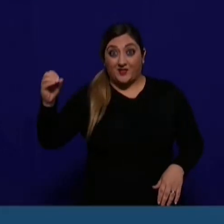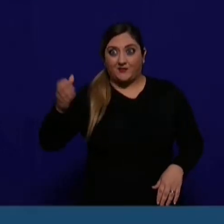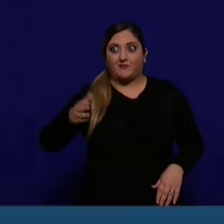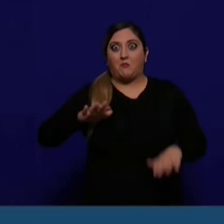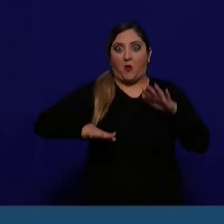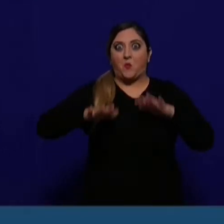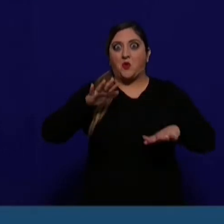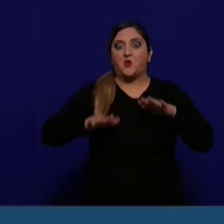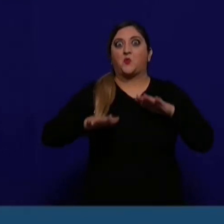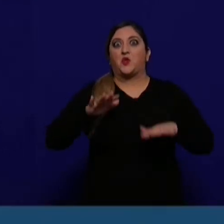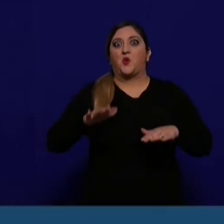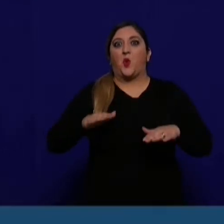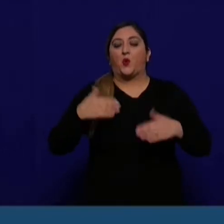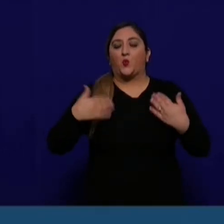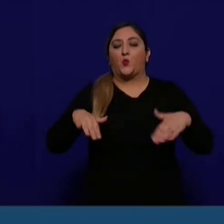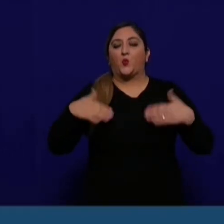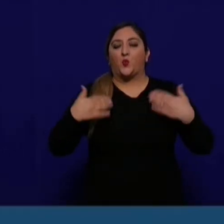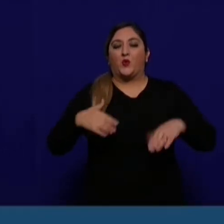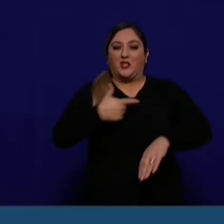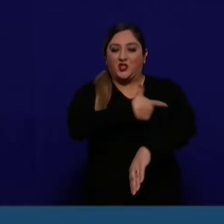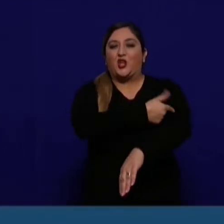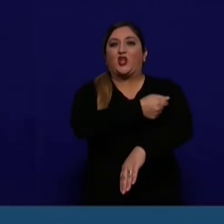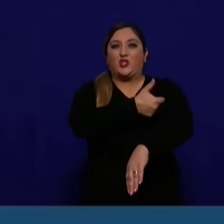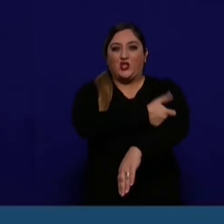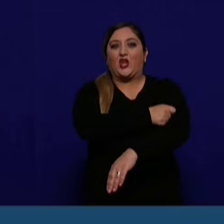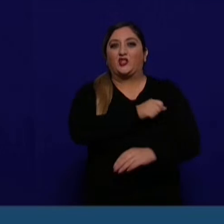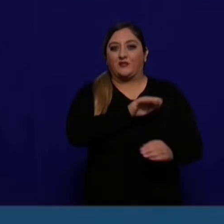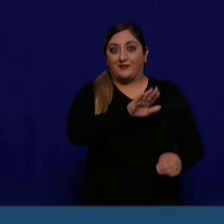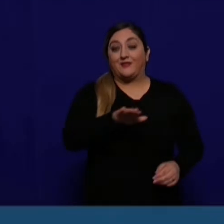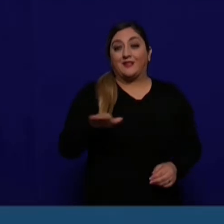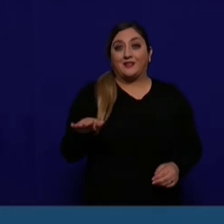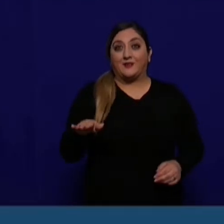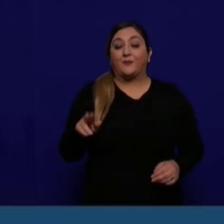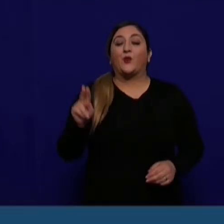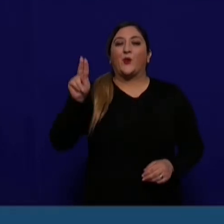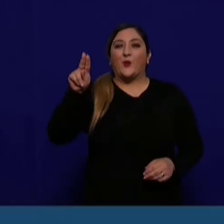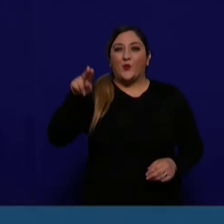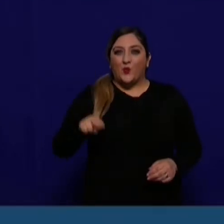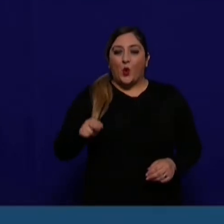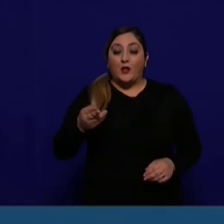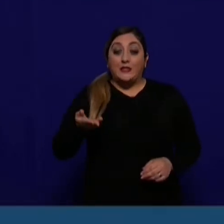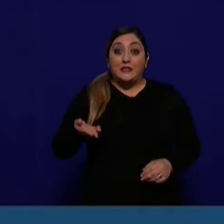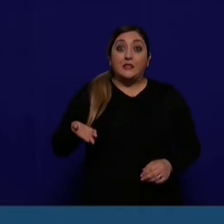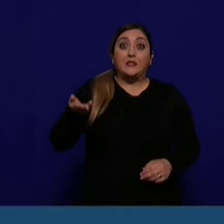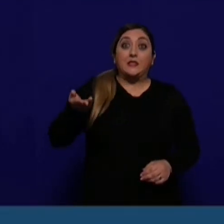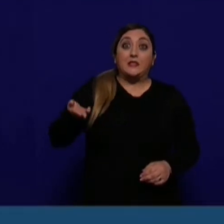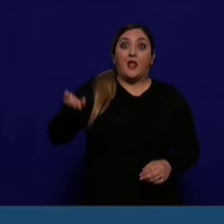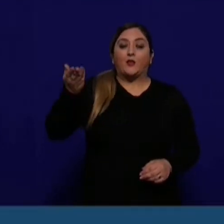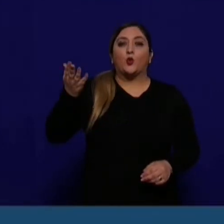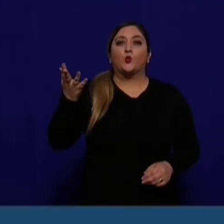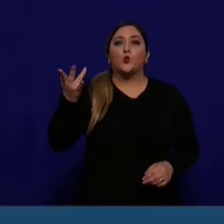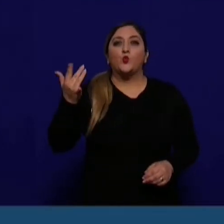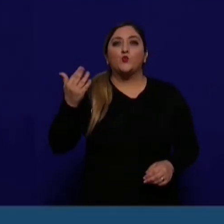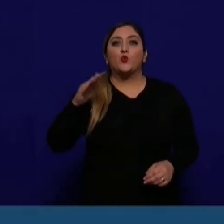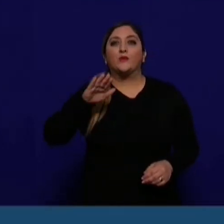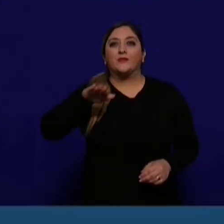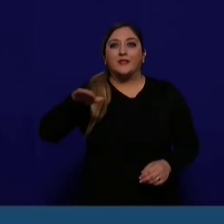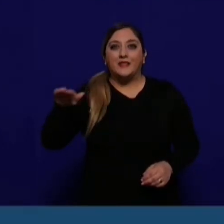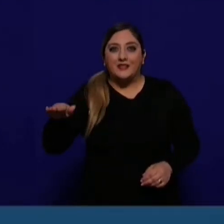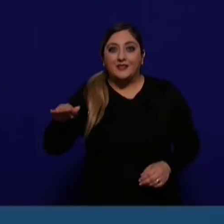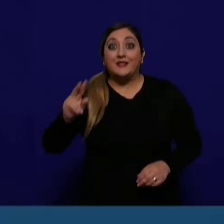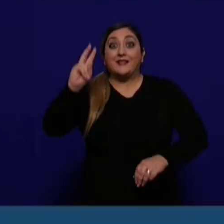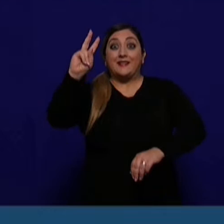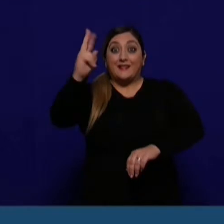264,658 doses ta' tilqim. U barra minn hekk, issa wkoll irnexxilna dejjem intellaw dak l-ammonti ta' nies li qegħdin jieħdu